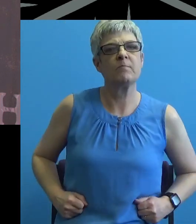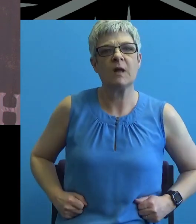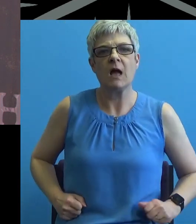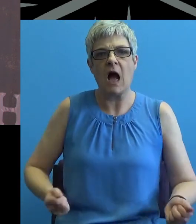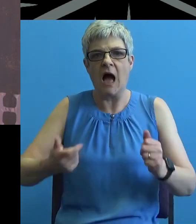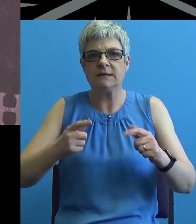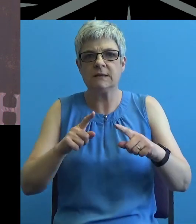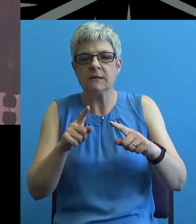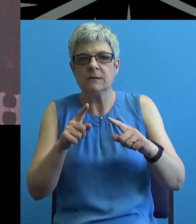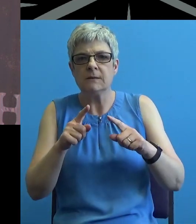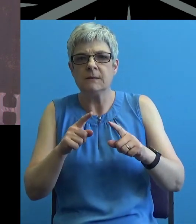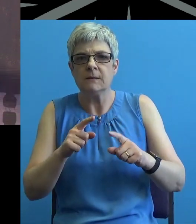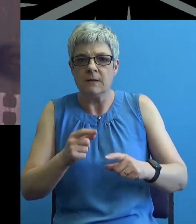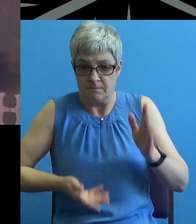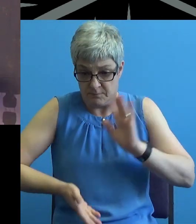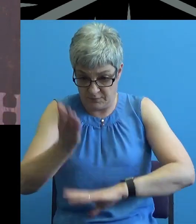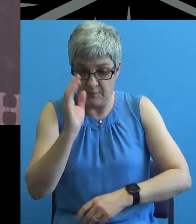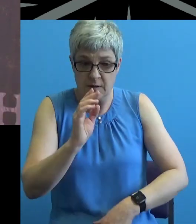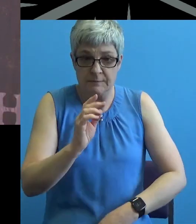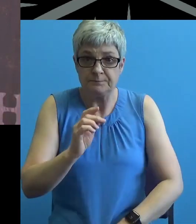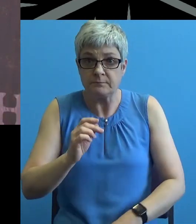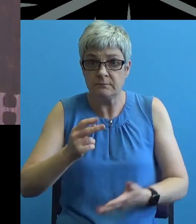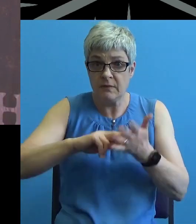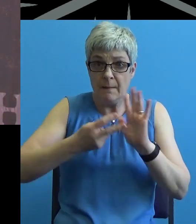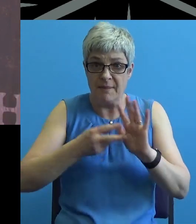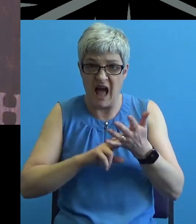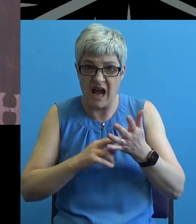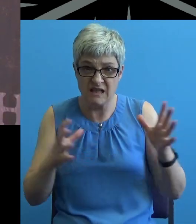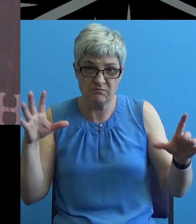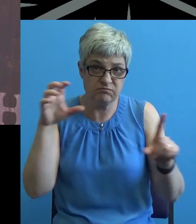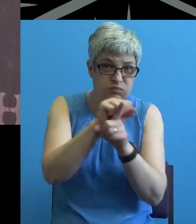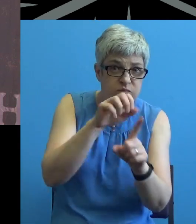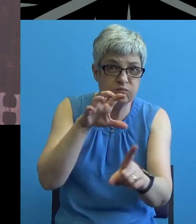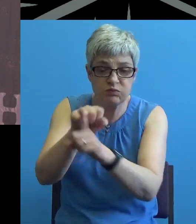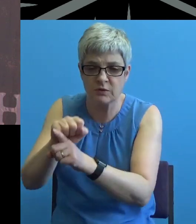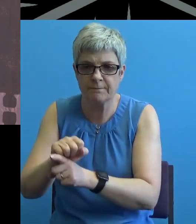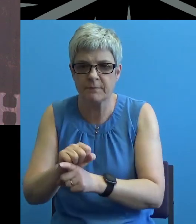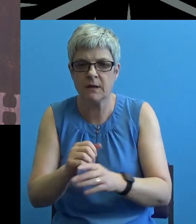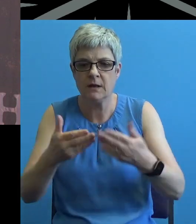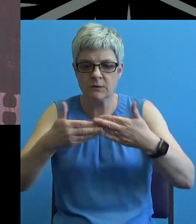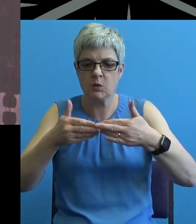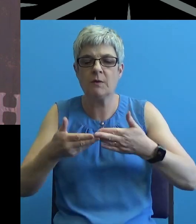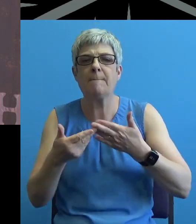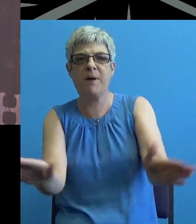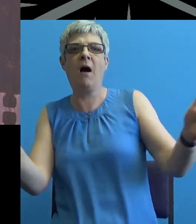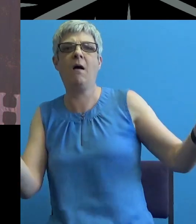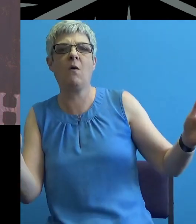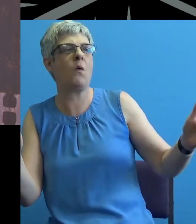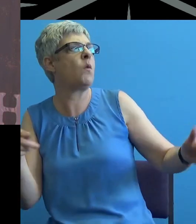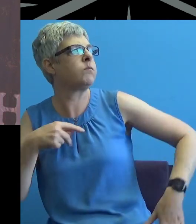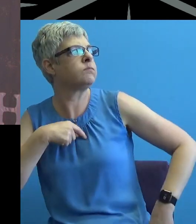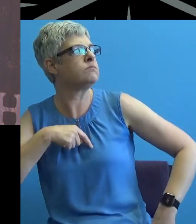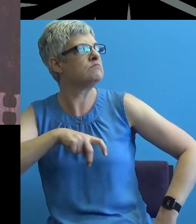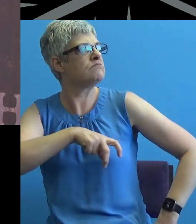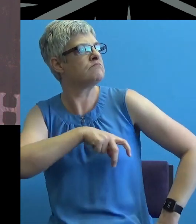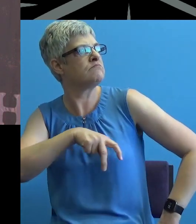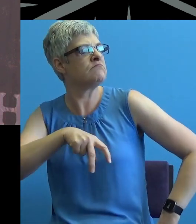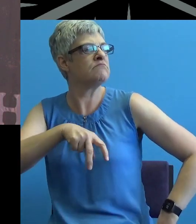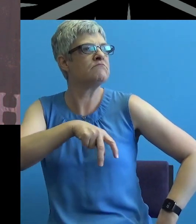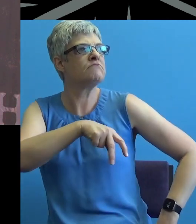ambush. Kicking wide the screeching saloon doors, he steps heavily into the dusty